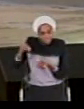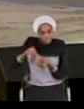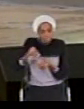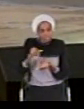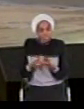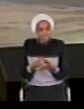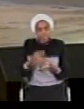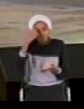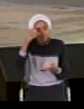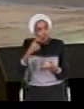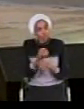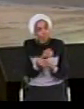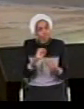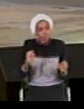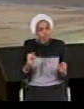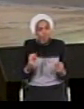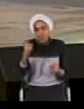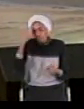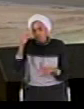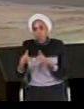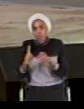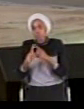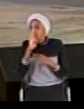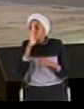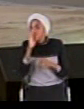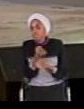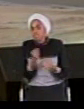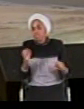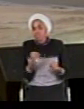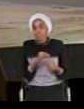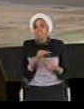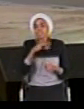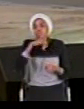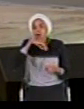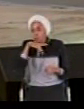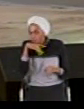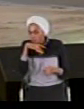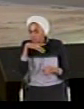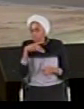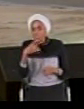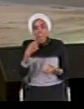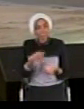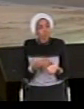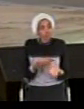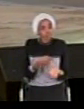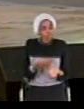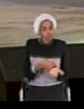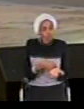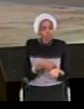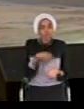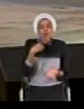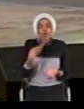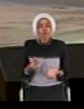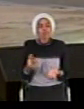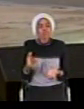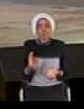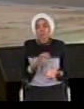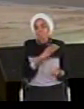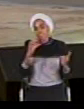for salvation, for people to be saved, they corrupted the gospel of